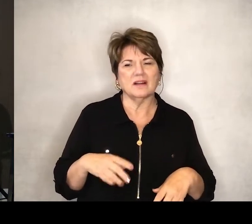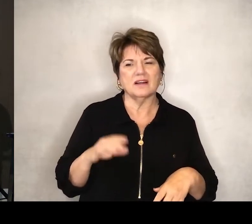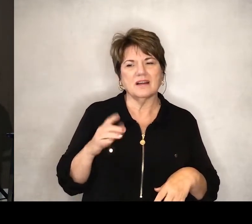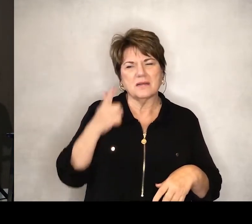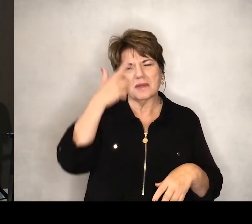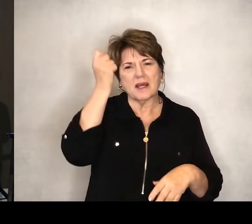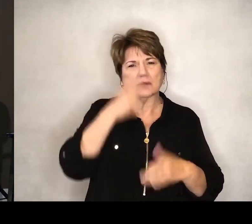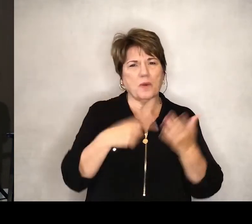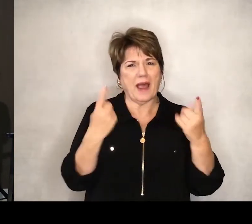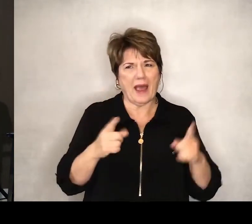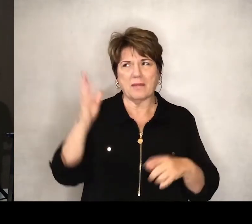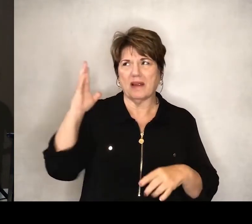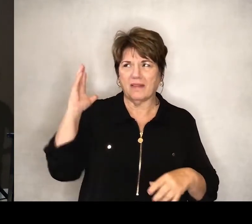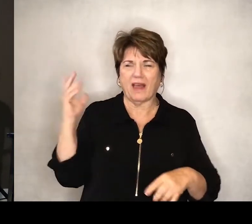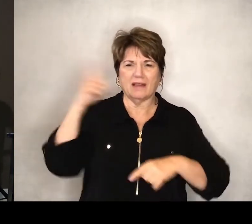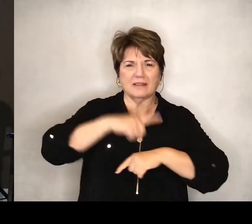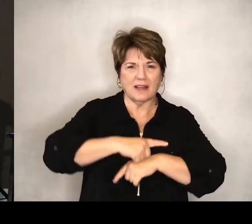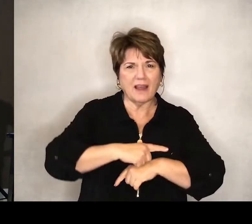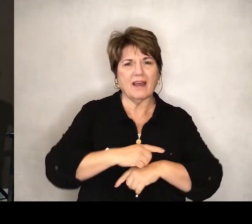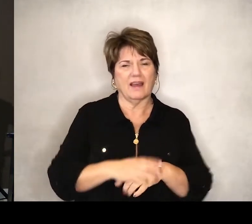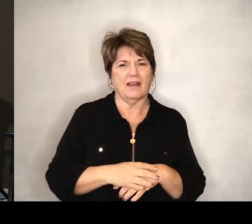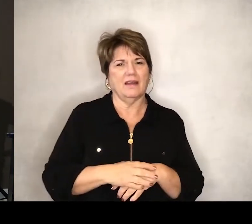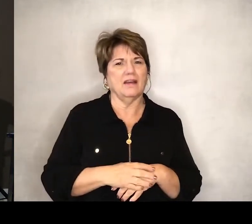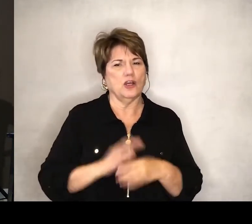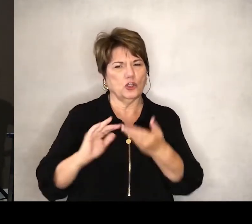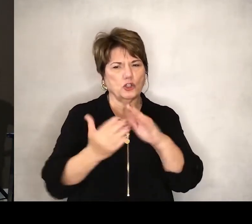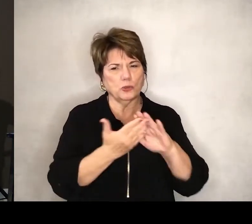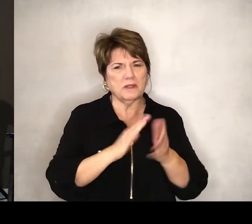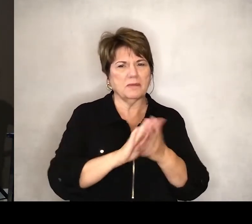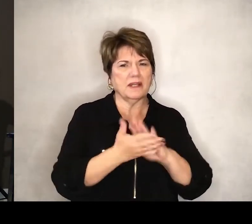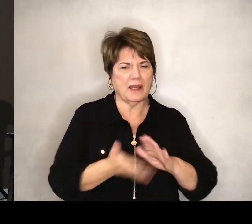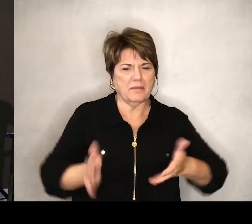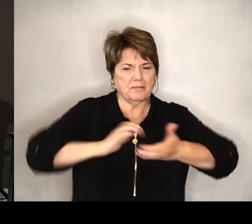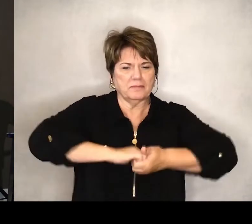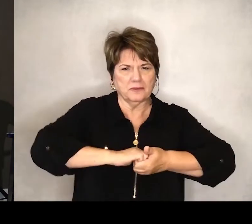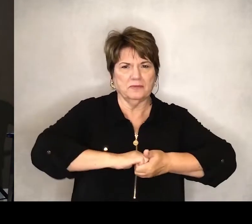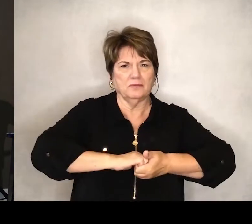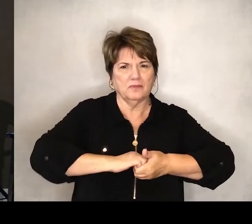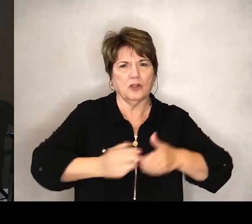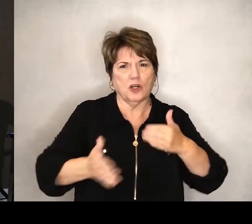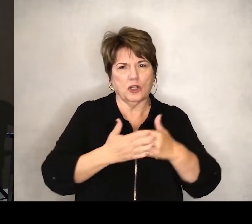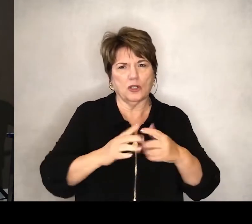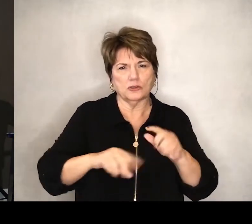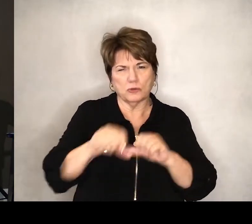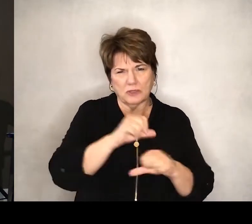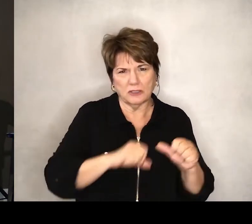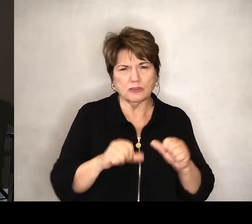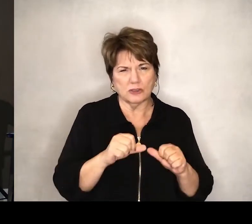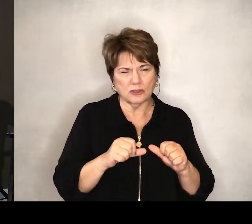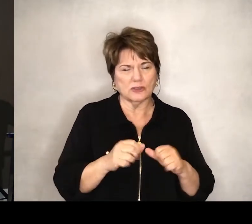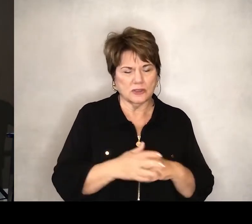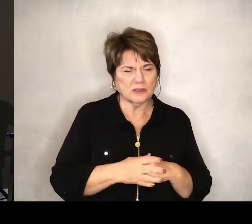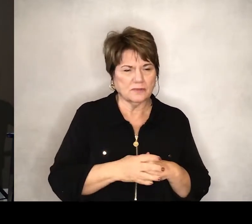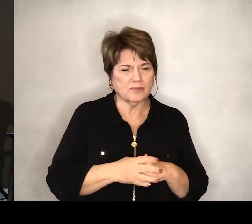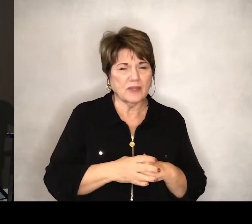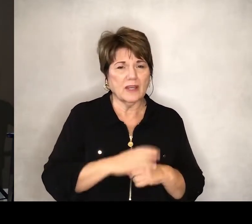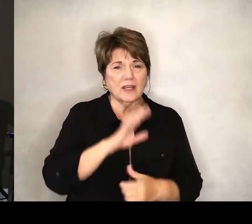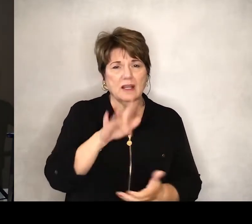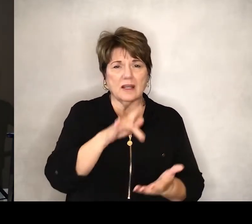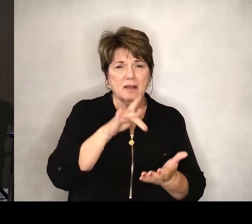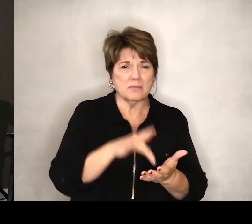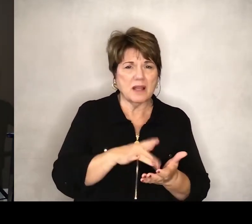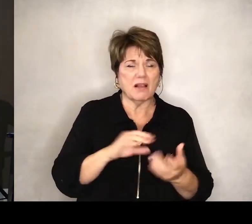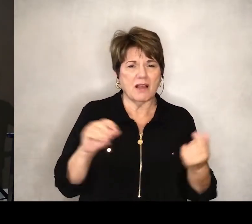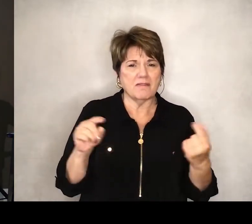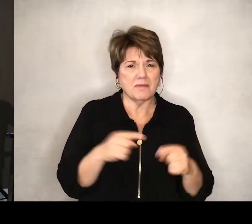day, right? It took that community and brought them closer together. It drew them towards this kind of common tragedy. So in the midst of